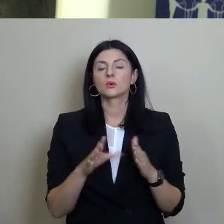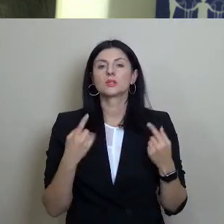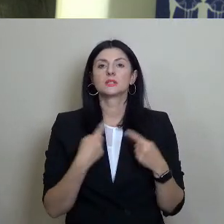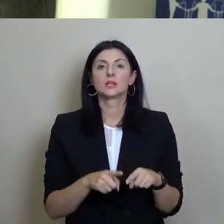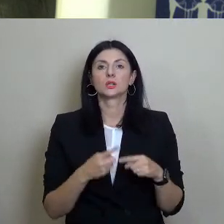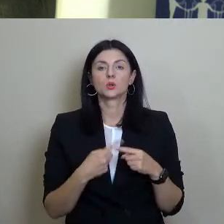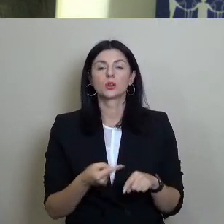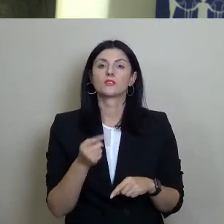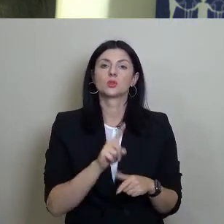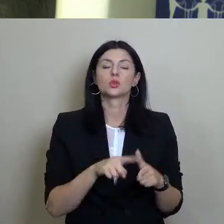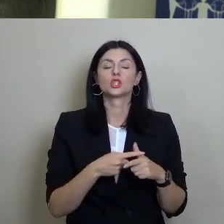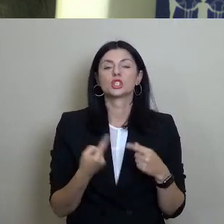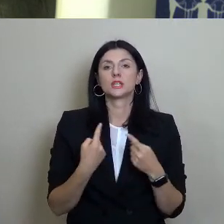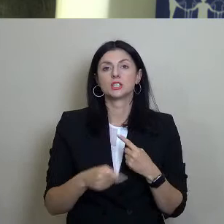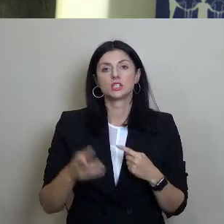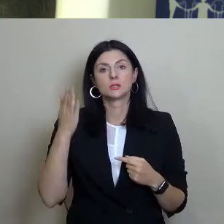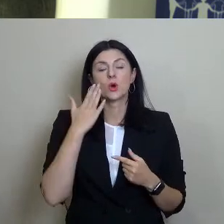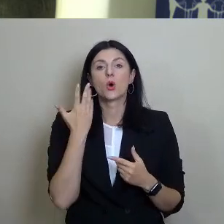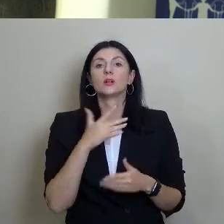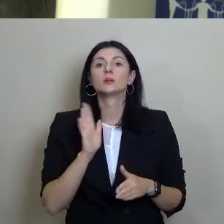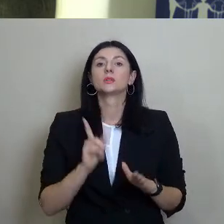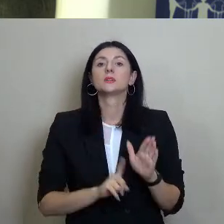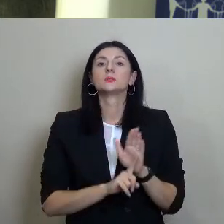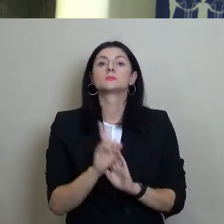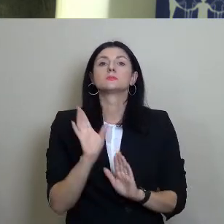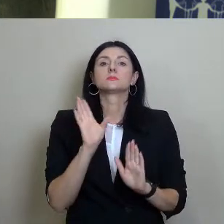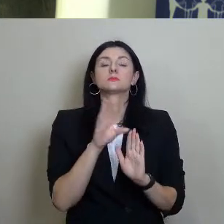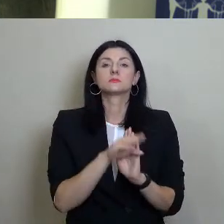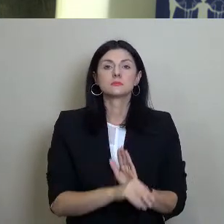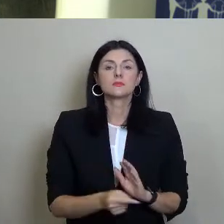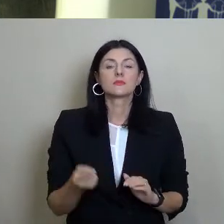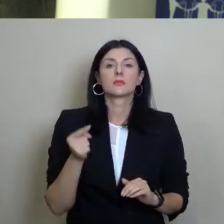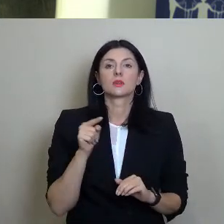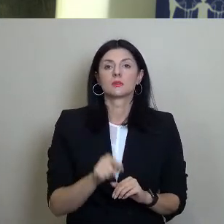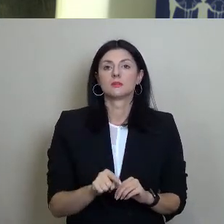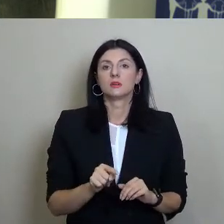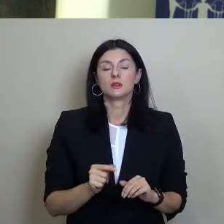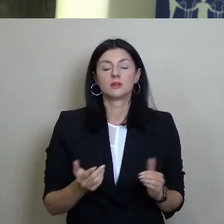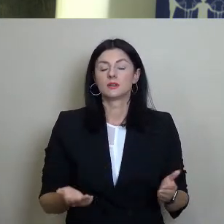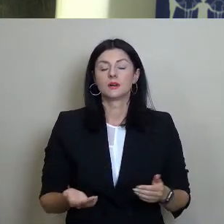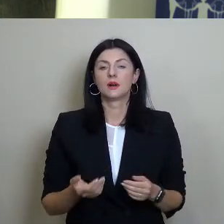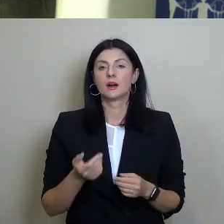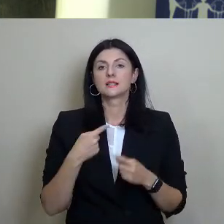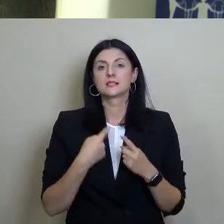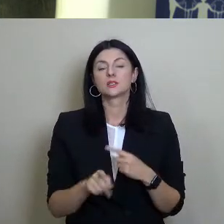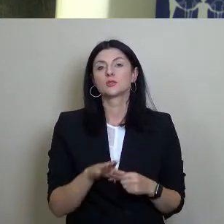ideally, e-processing is provided for, but